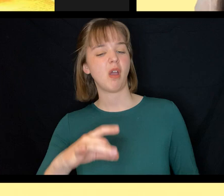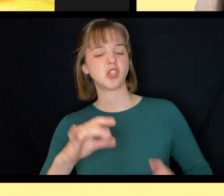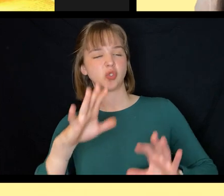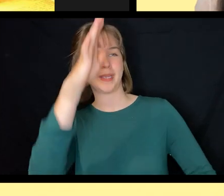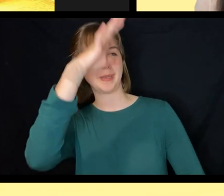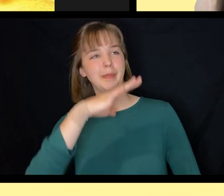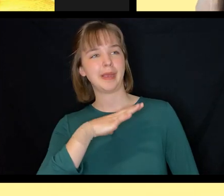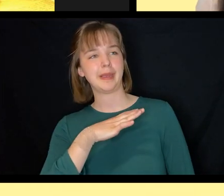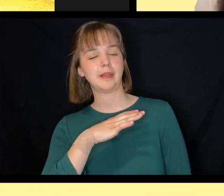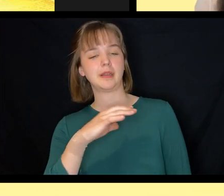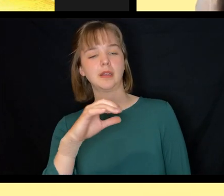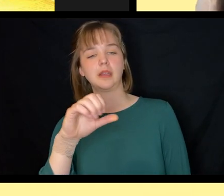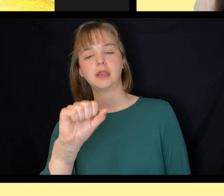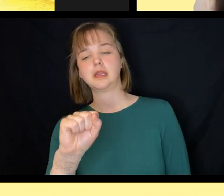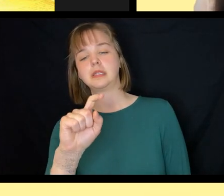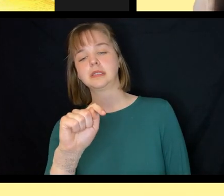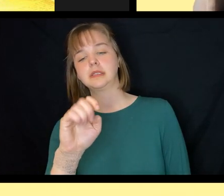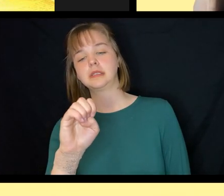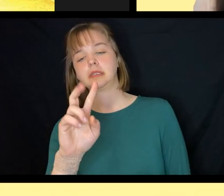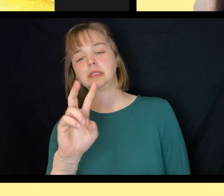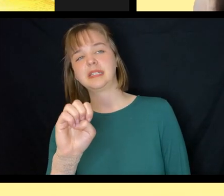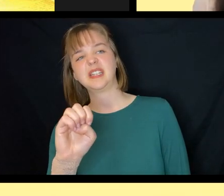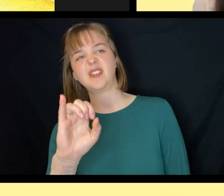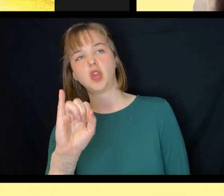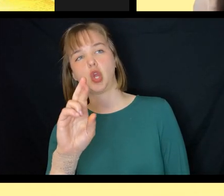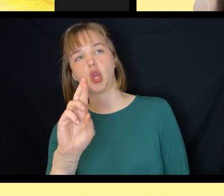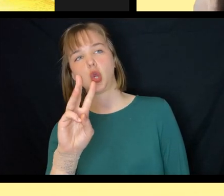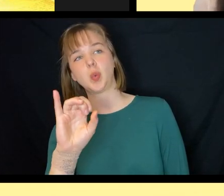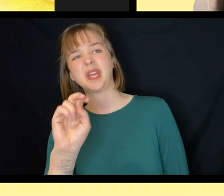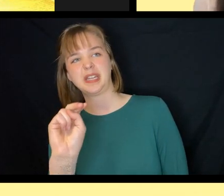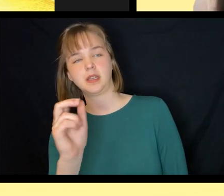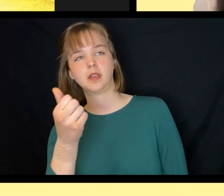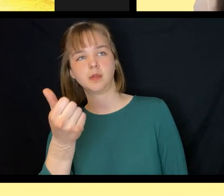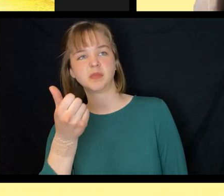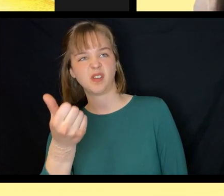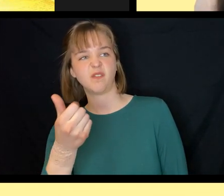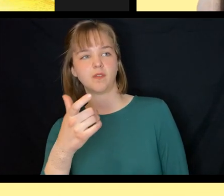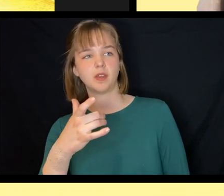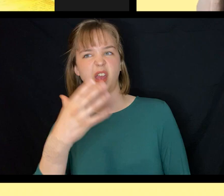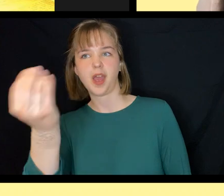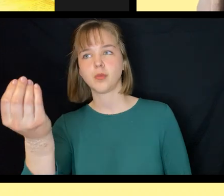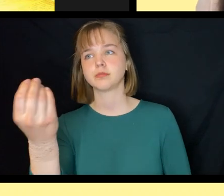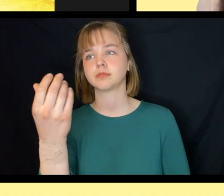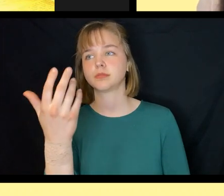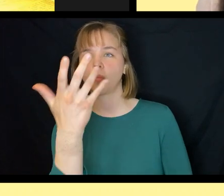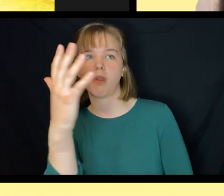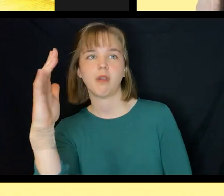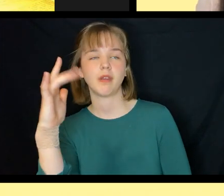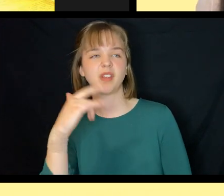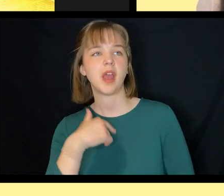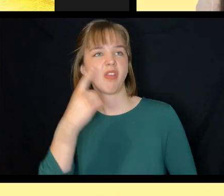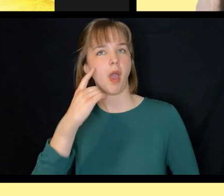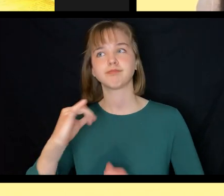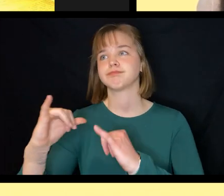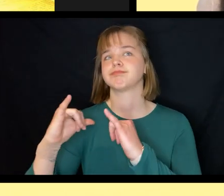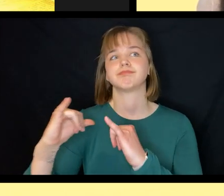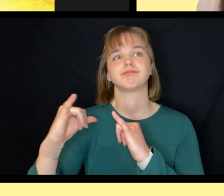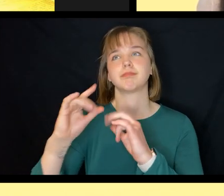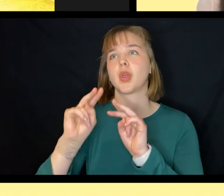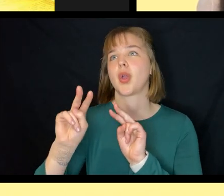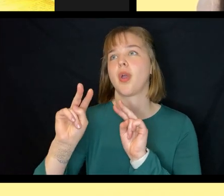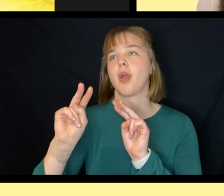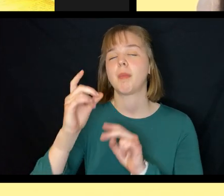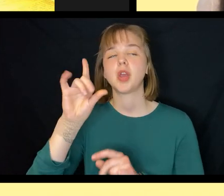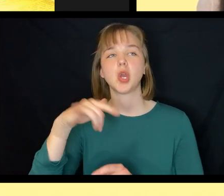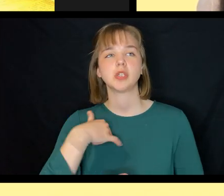wildlife and animals. I was like going to be like the next, like, I was going to be the little person version of like Steve Irwin. I was Okay. going to that kid. And so they